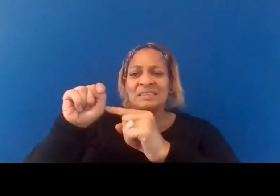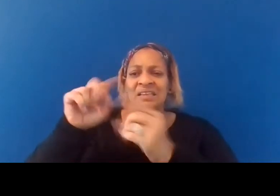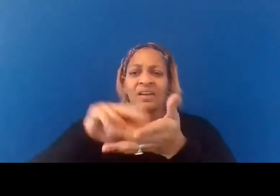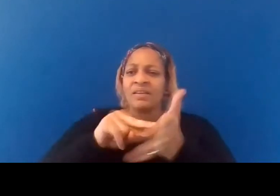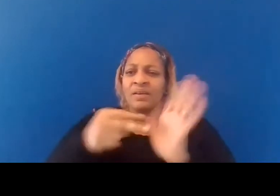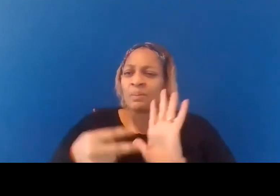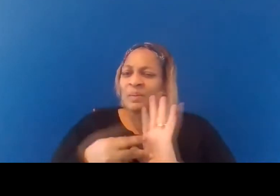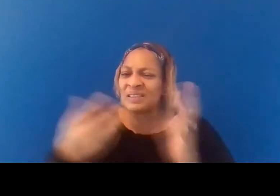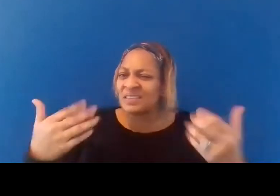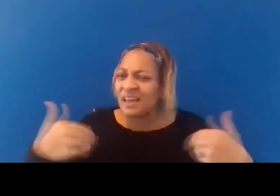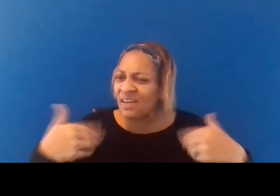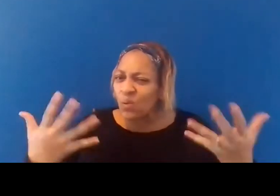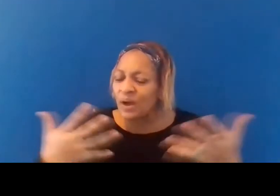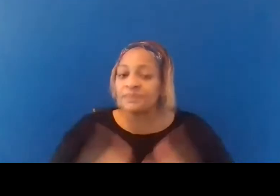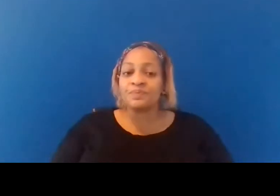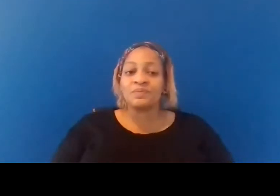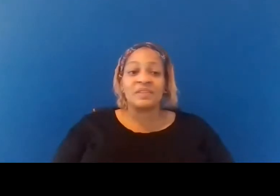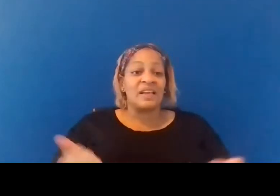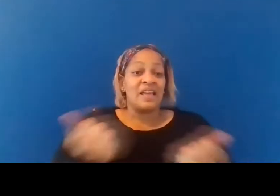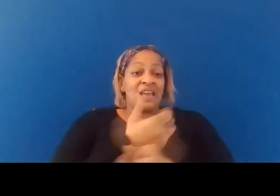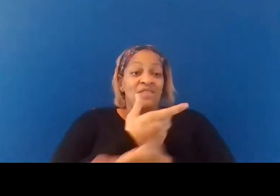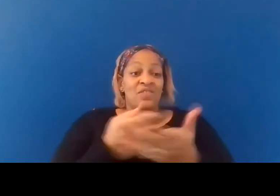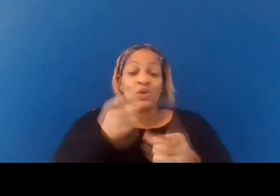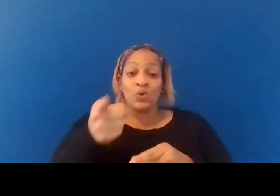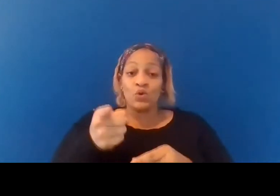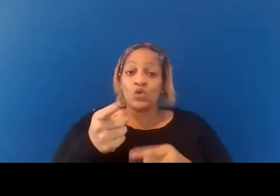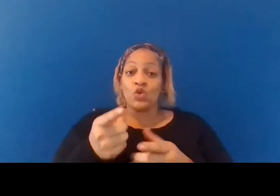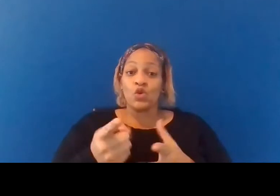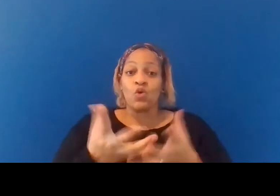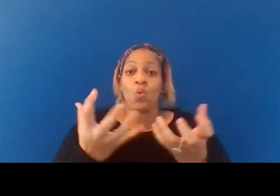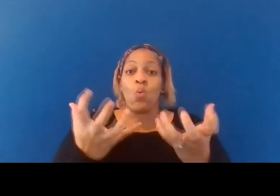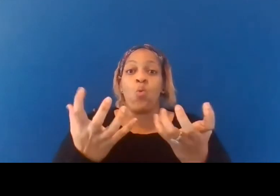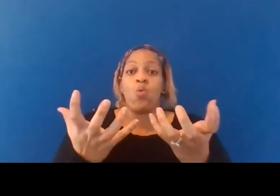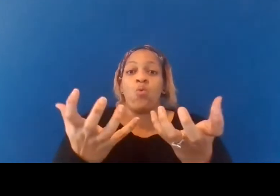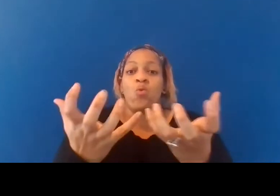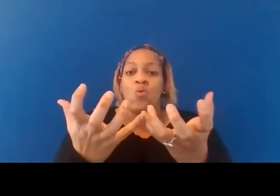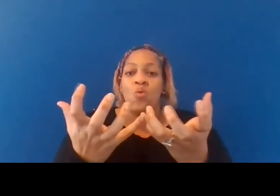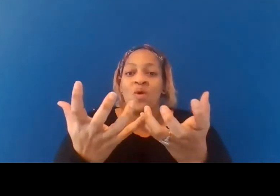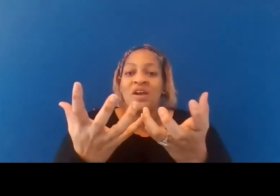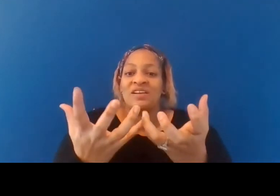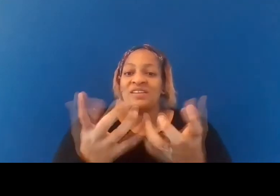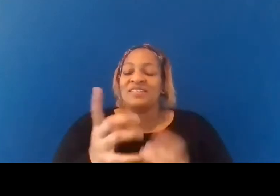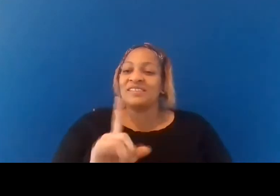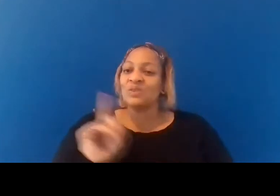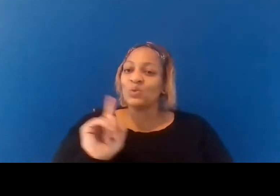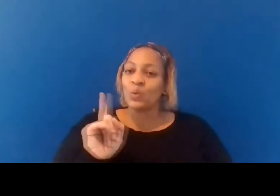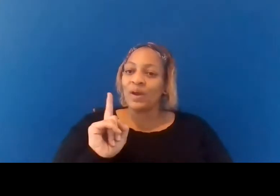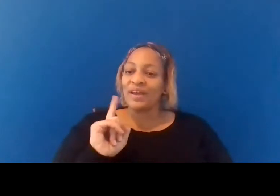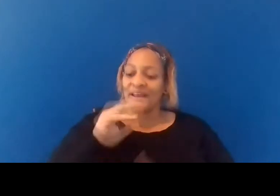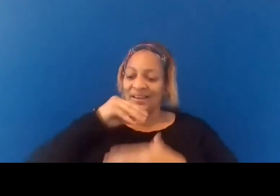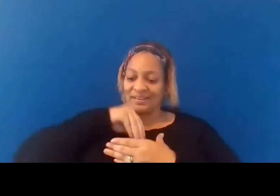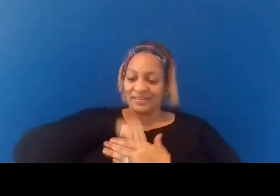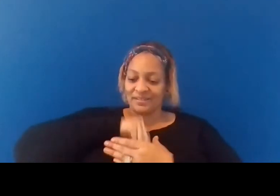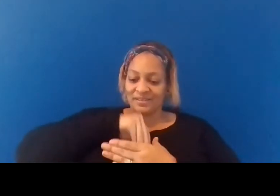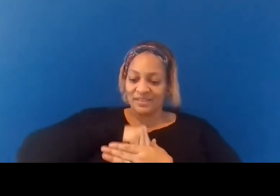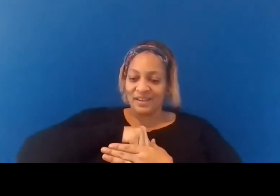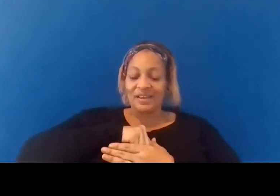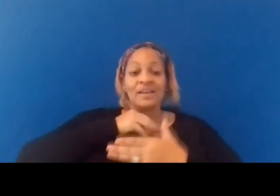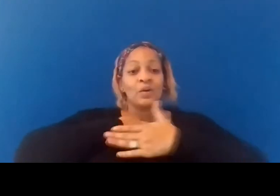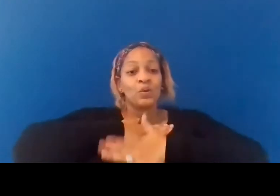say, everything you could ever desire is already inside of you. Appreciate it, love